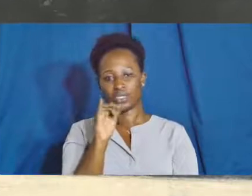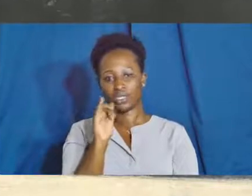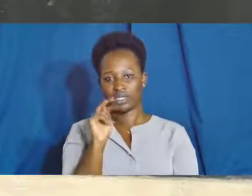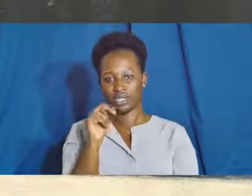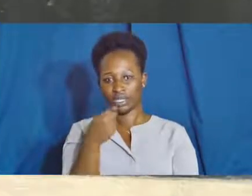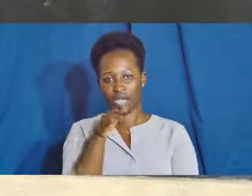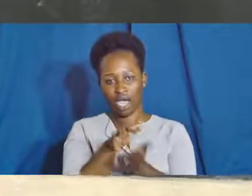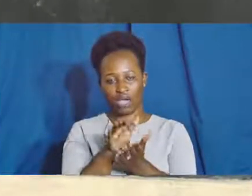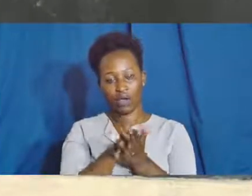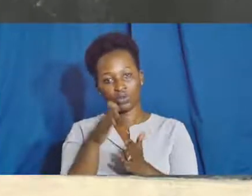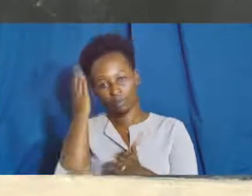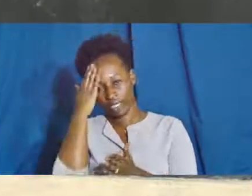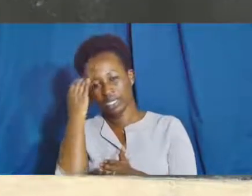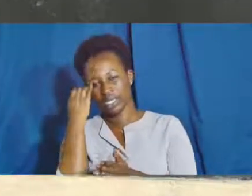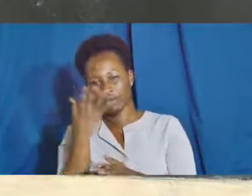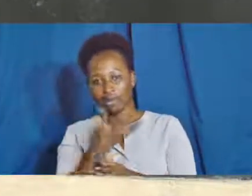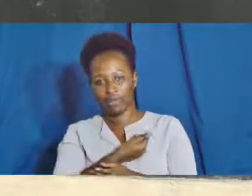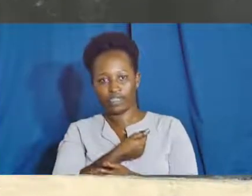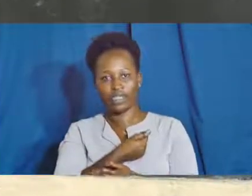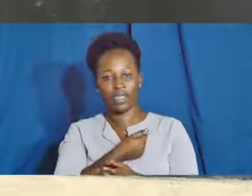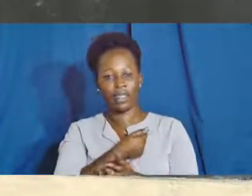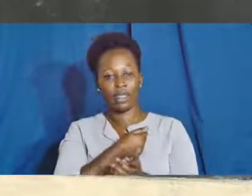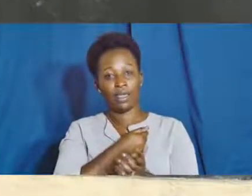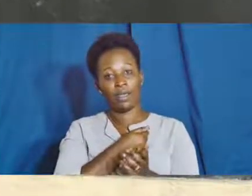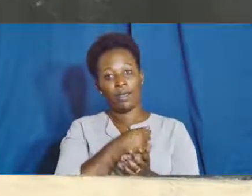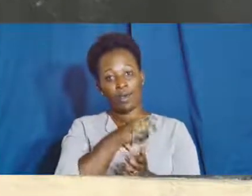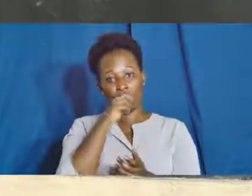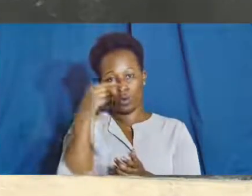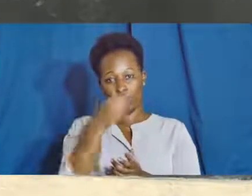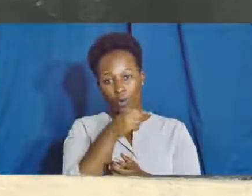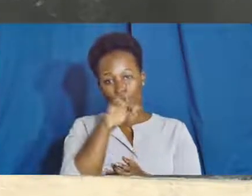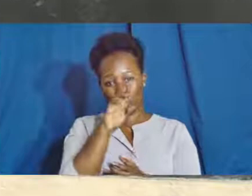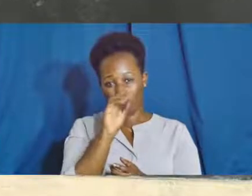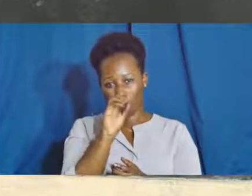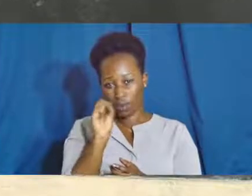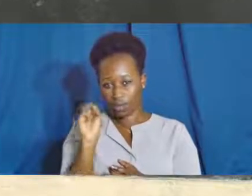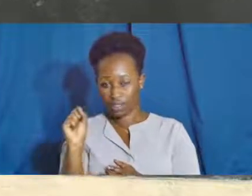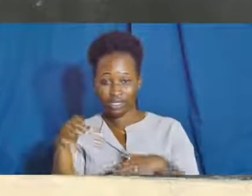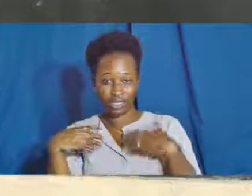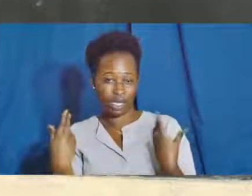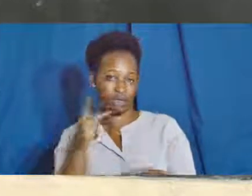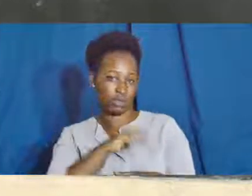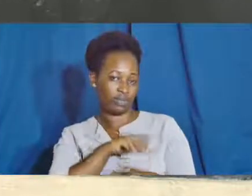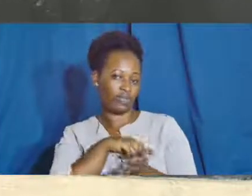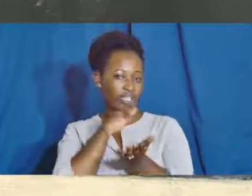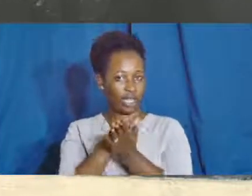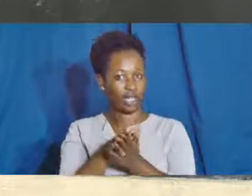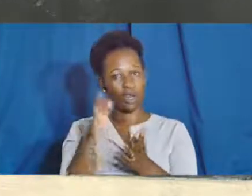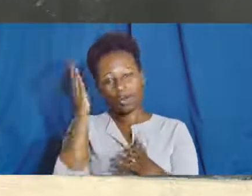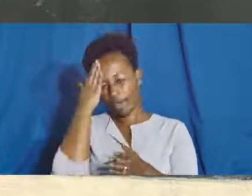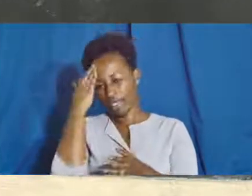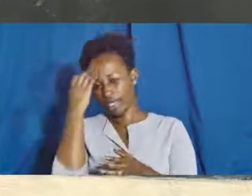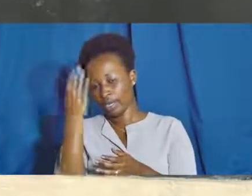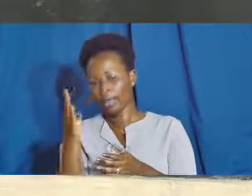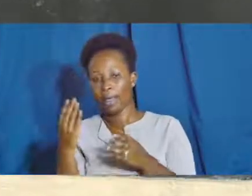gross profit or a gross loss. Because a trading account helps us to determine whether the business has incurred a loss or whether